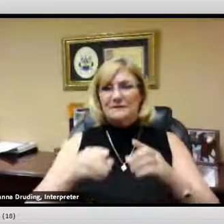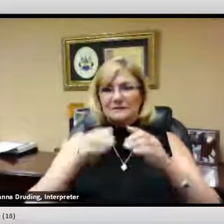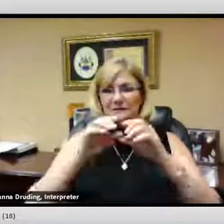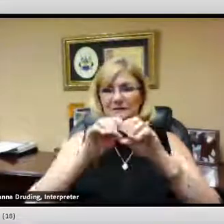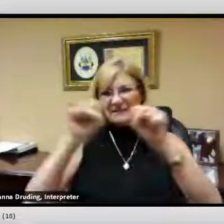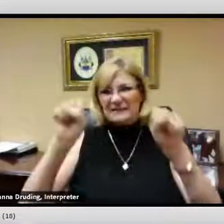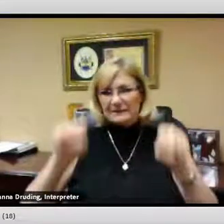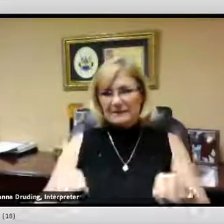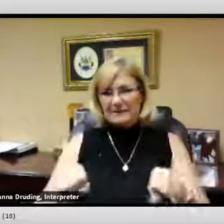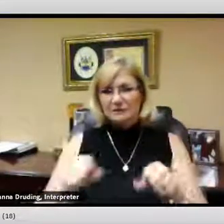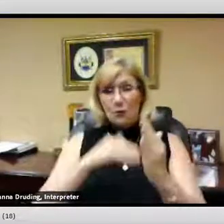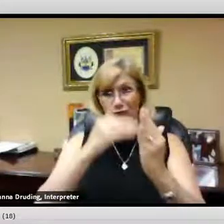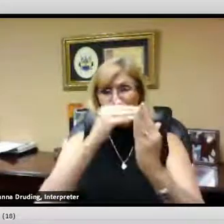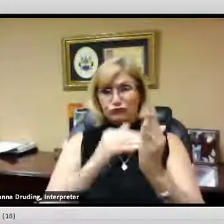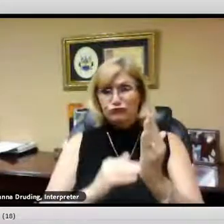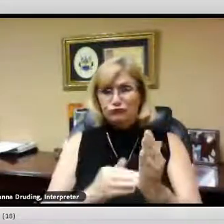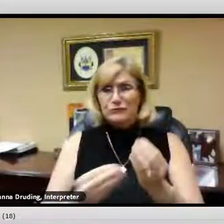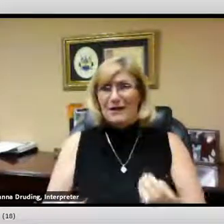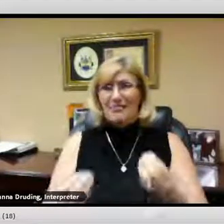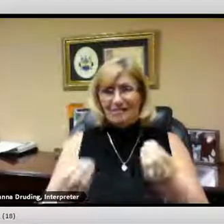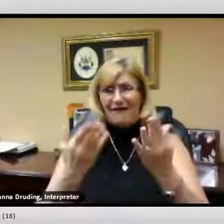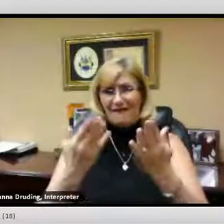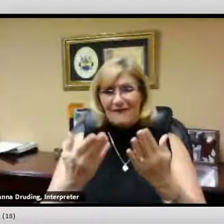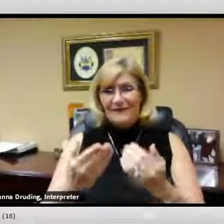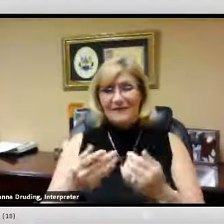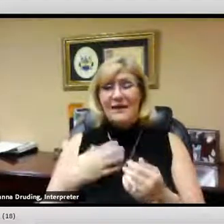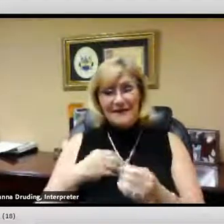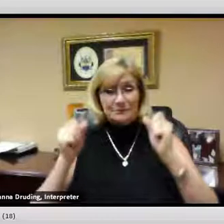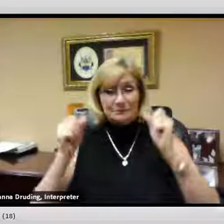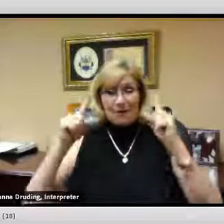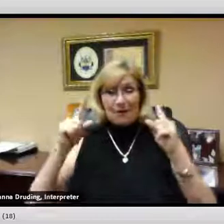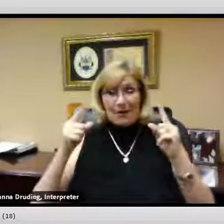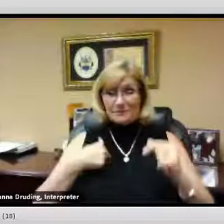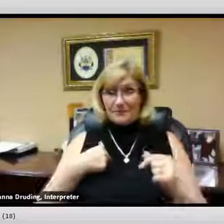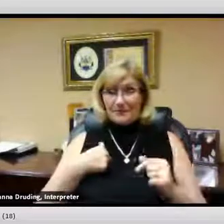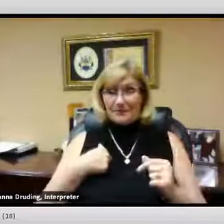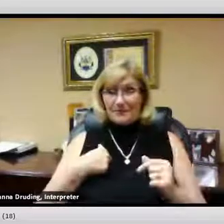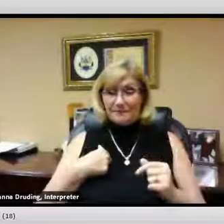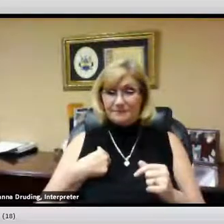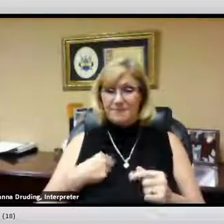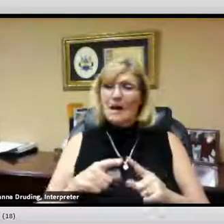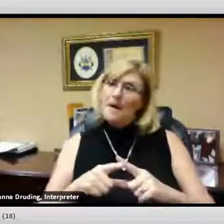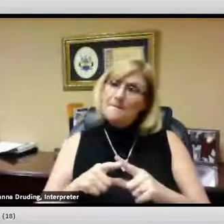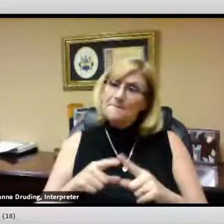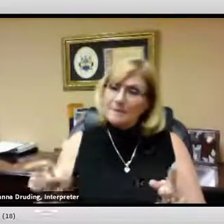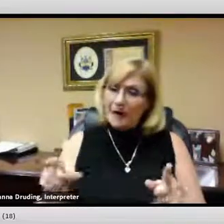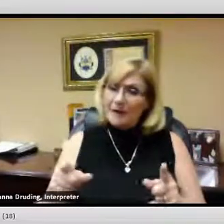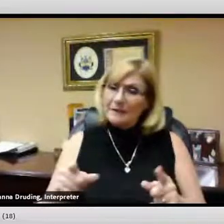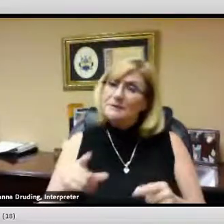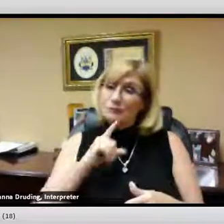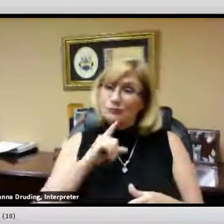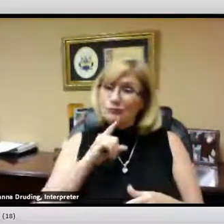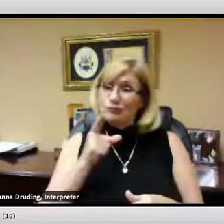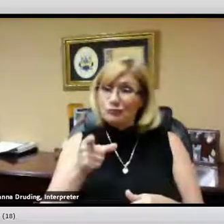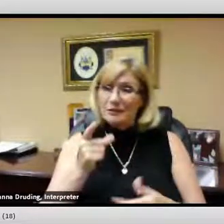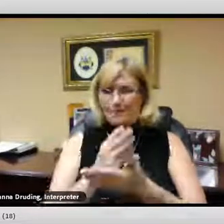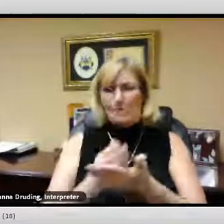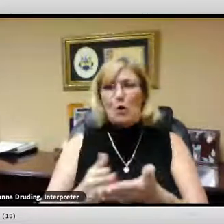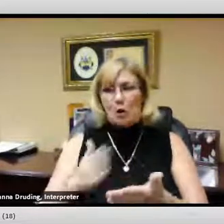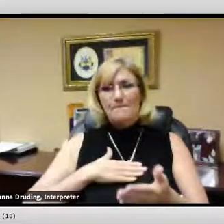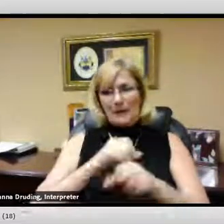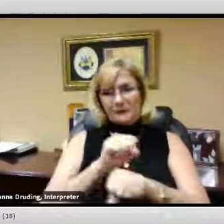Yeah, so a lot of catalogers. That actually surprises me. But it certainly is definitely part of